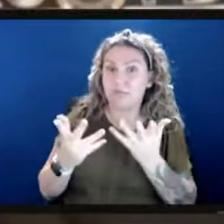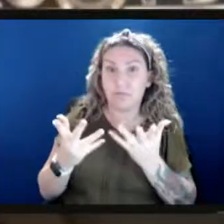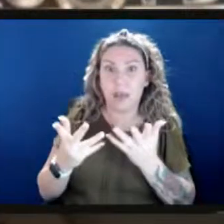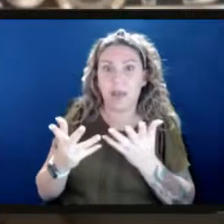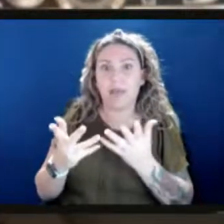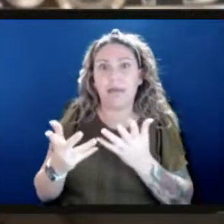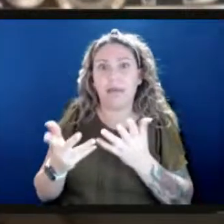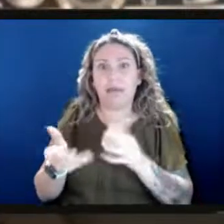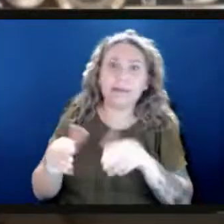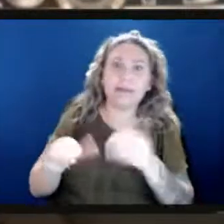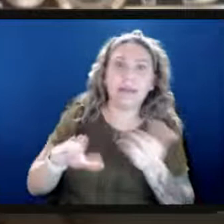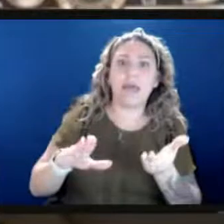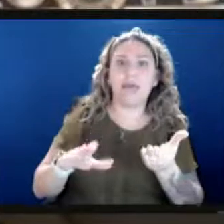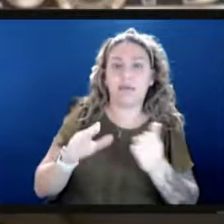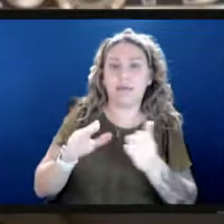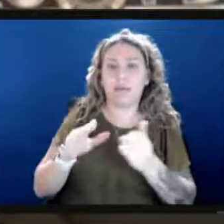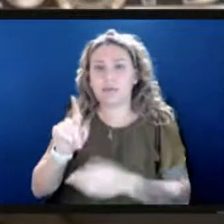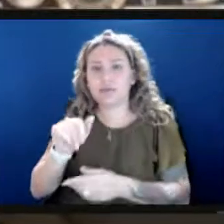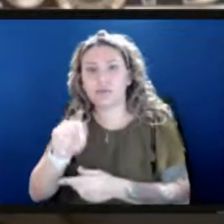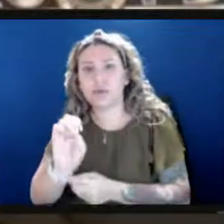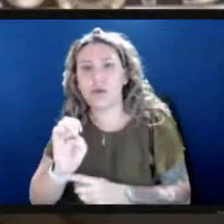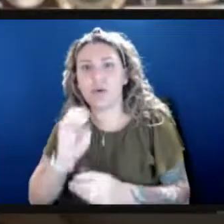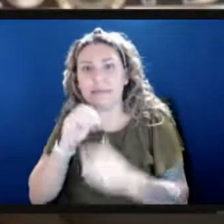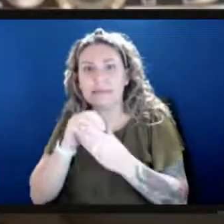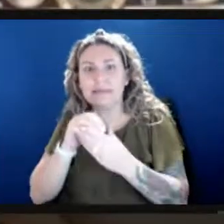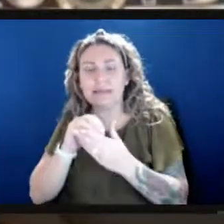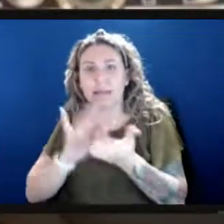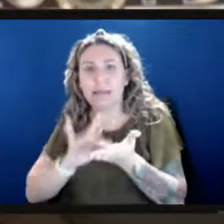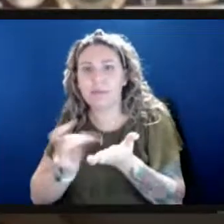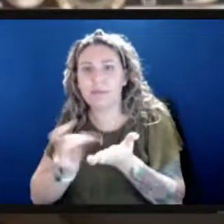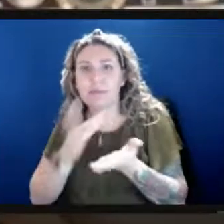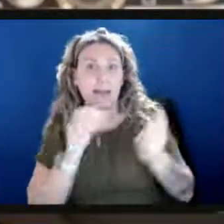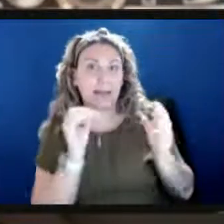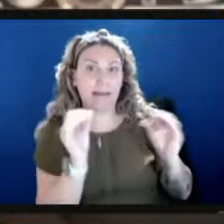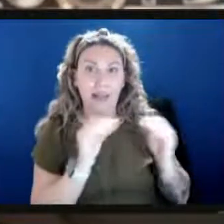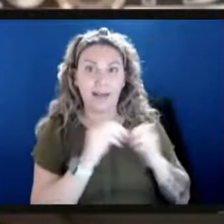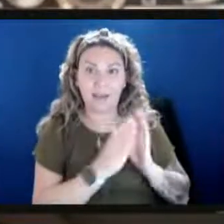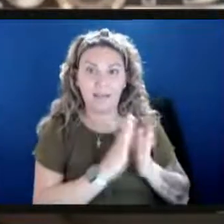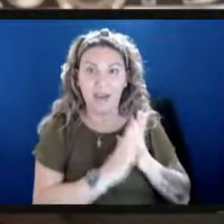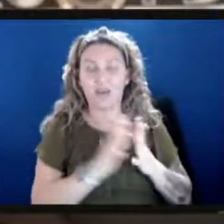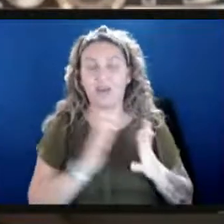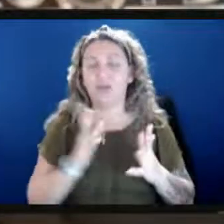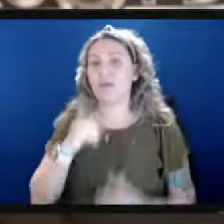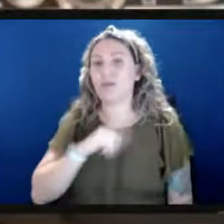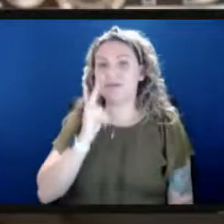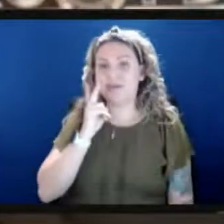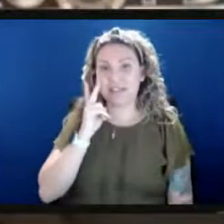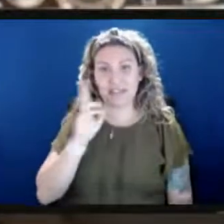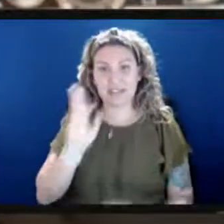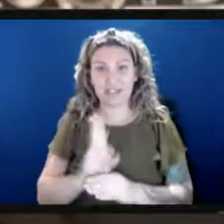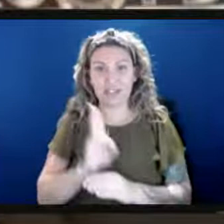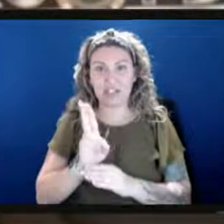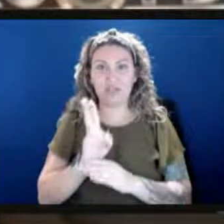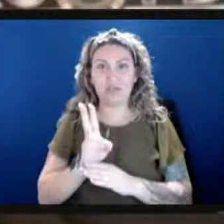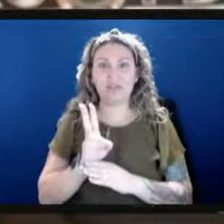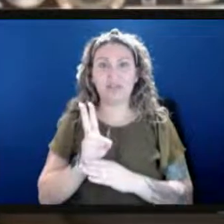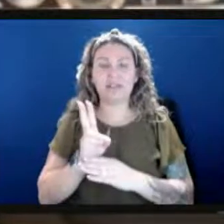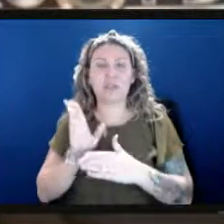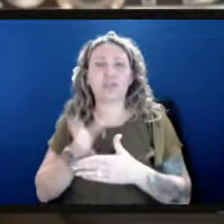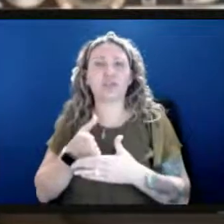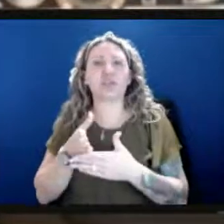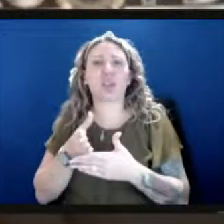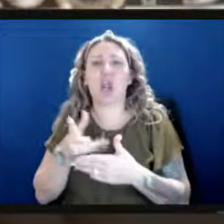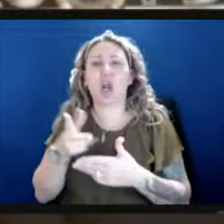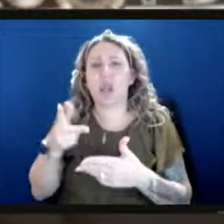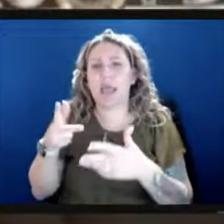in part of the pill and none in the other. We have seen instances of youth, they will share a pill, like cut a pill in half